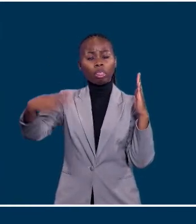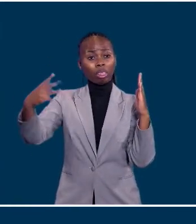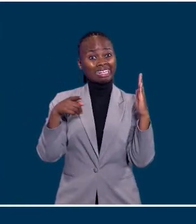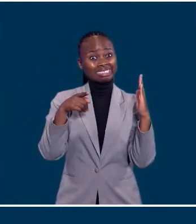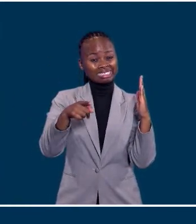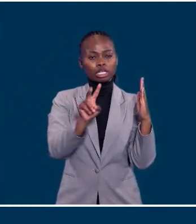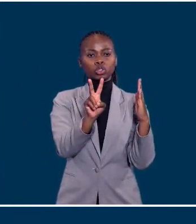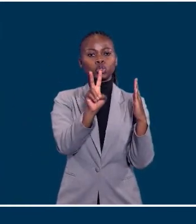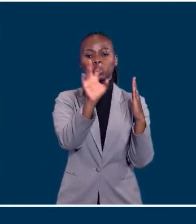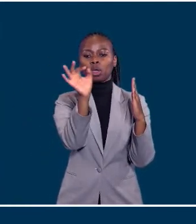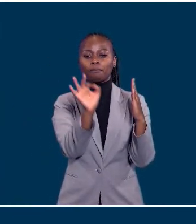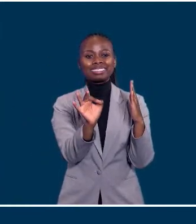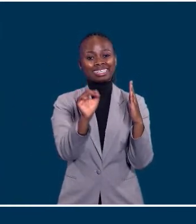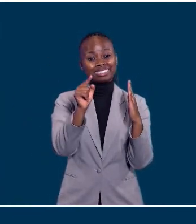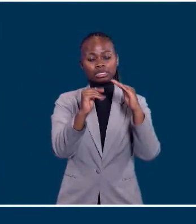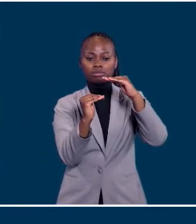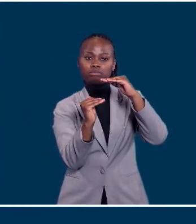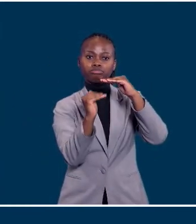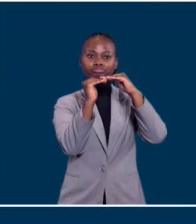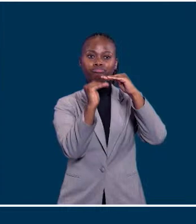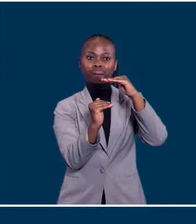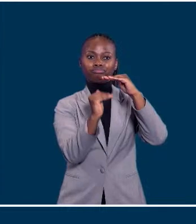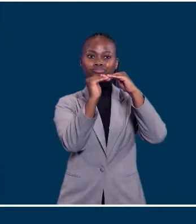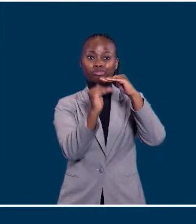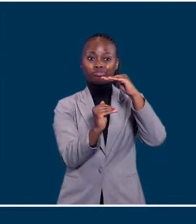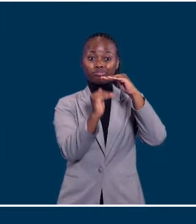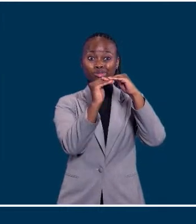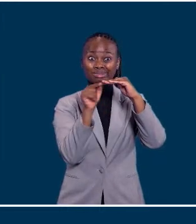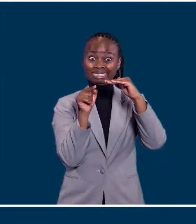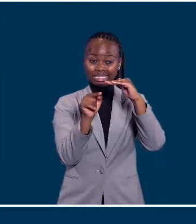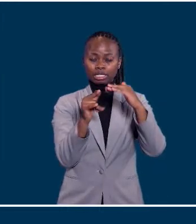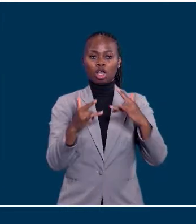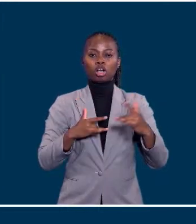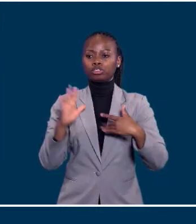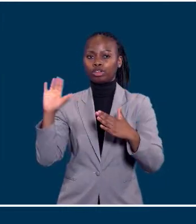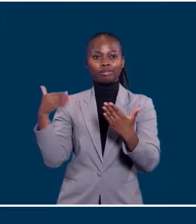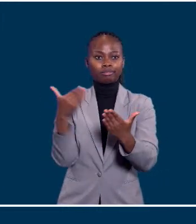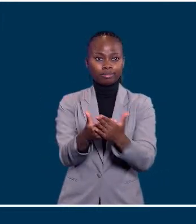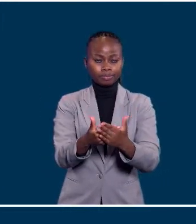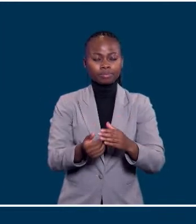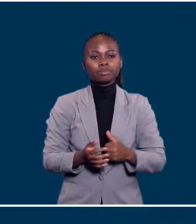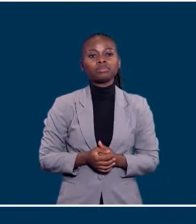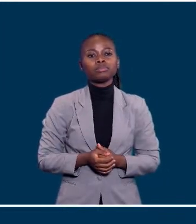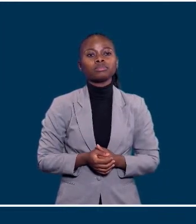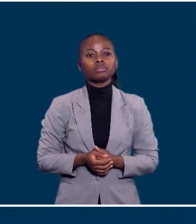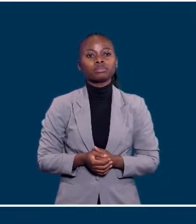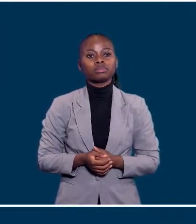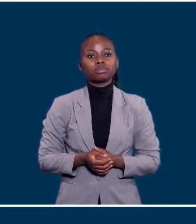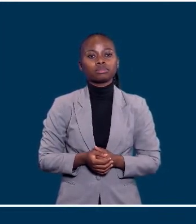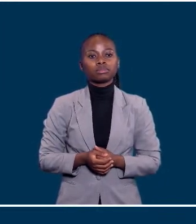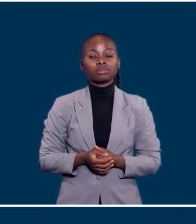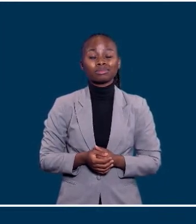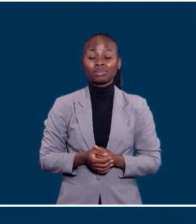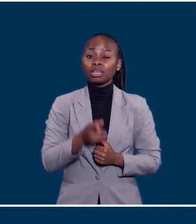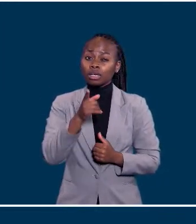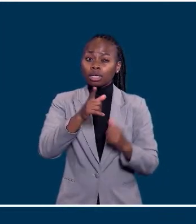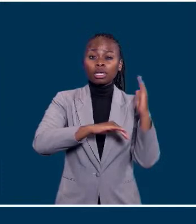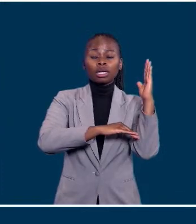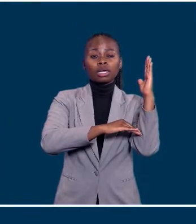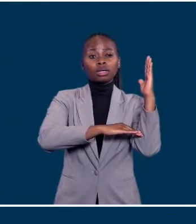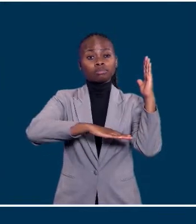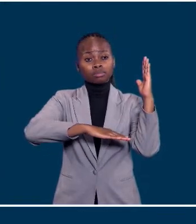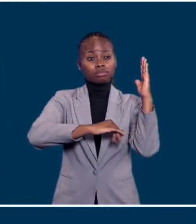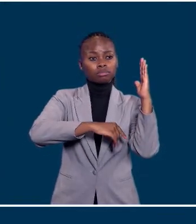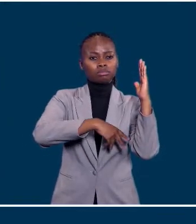inflation target, and that's been a concern for some time. Inflation is also stubborn in a range